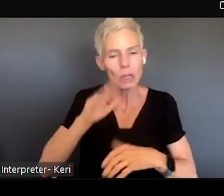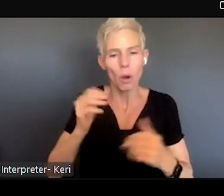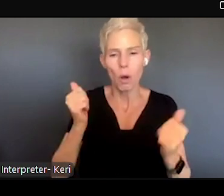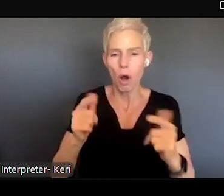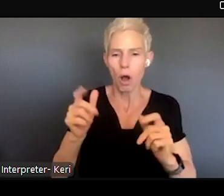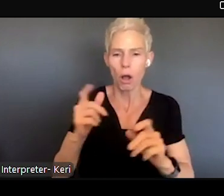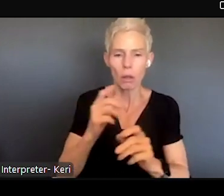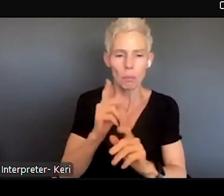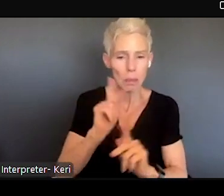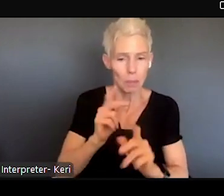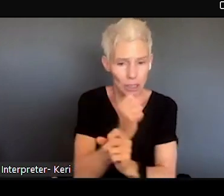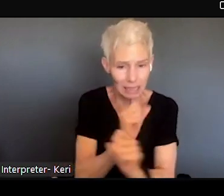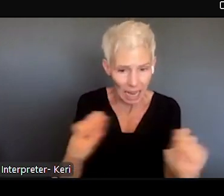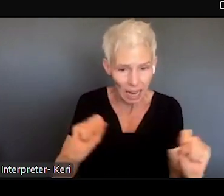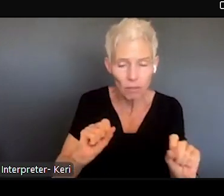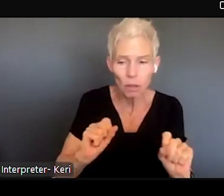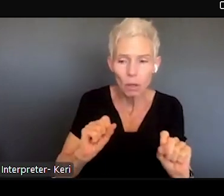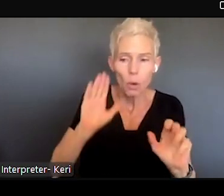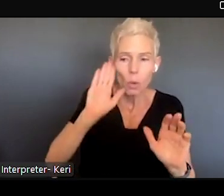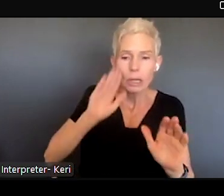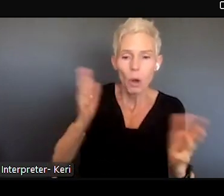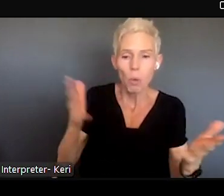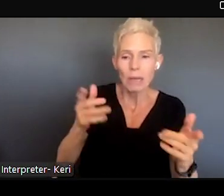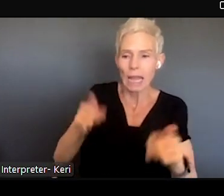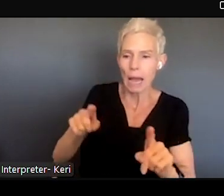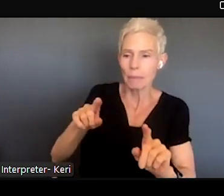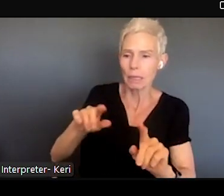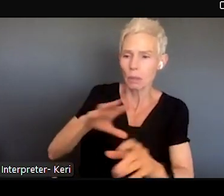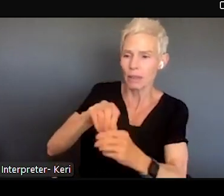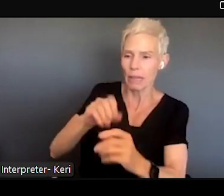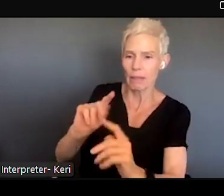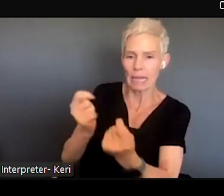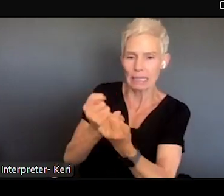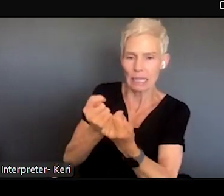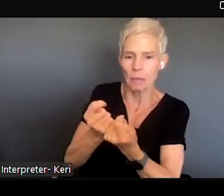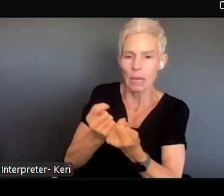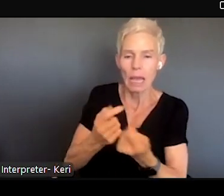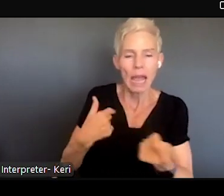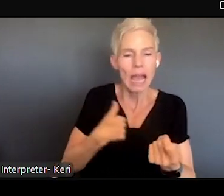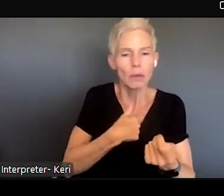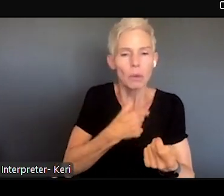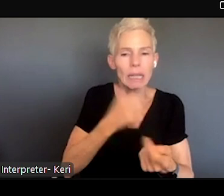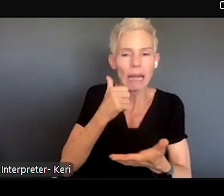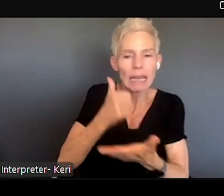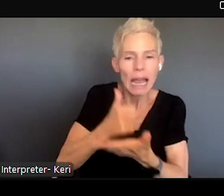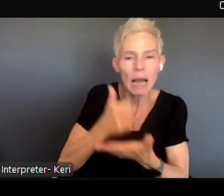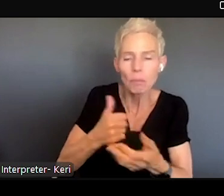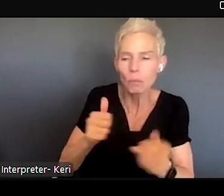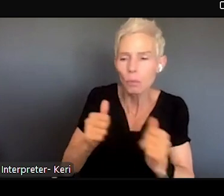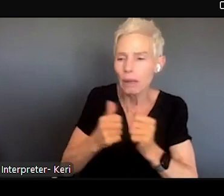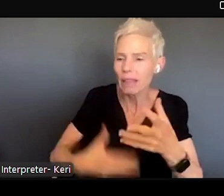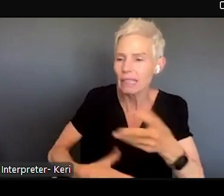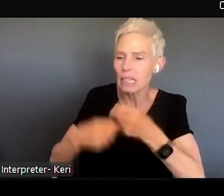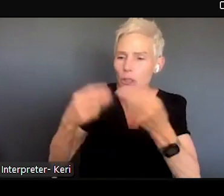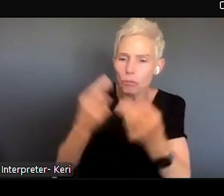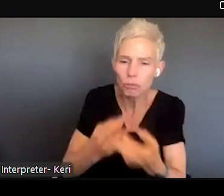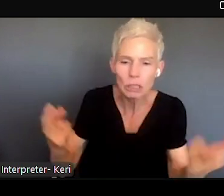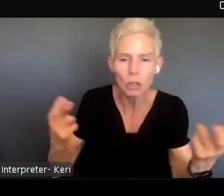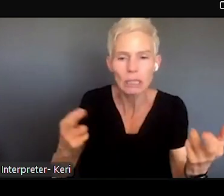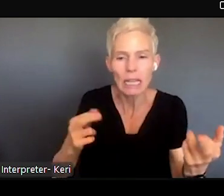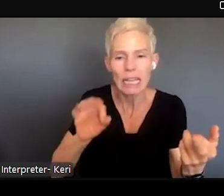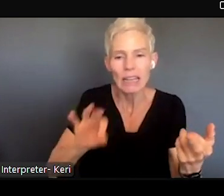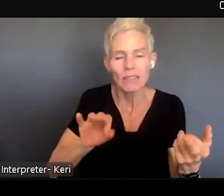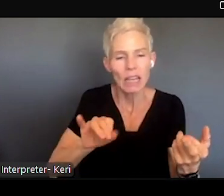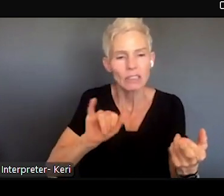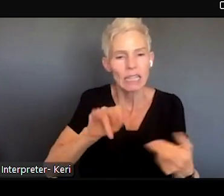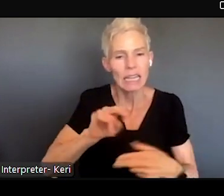at the scene, and then we can also be of assistance for additional resources that are needed as well. So, if we're looking for an intake that's still open